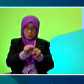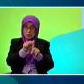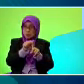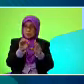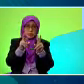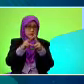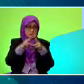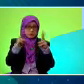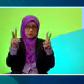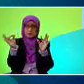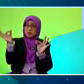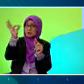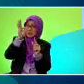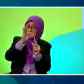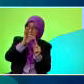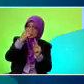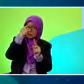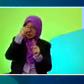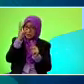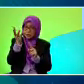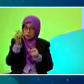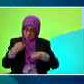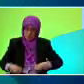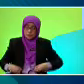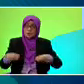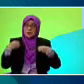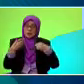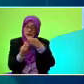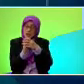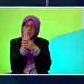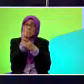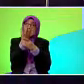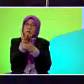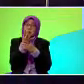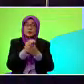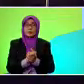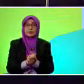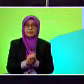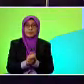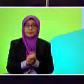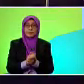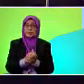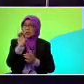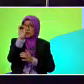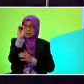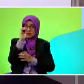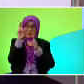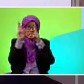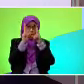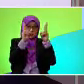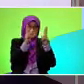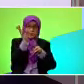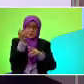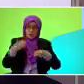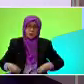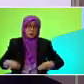Okay, thank you so much, JD. Yes, he is absolutely right. Without the presence of air,